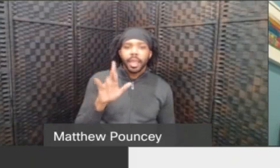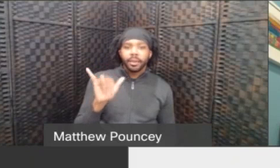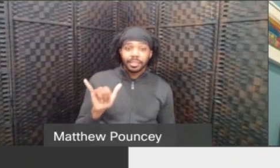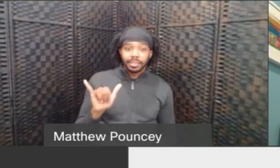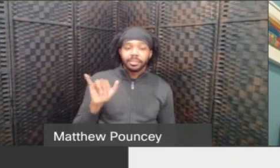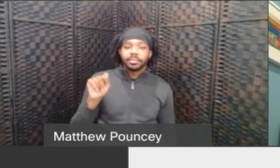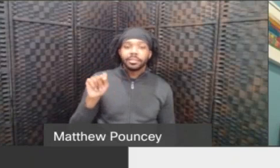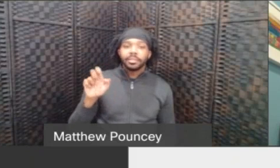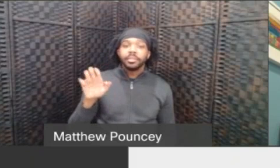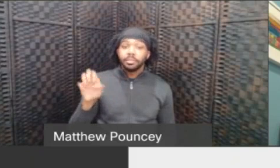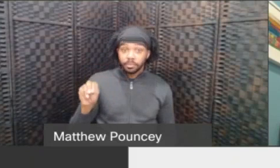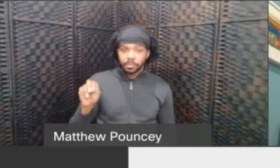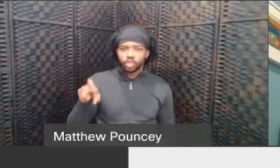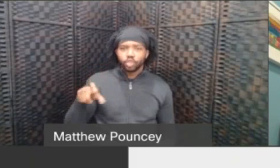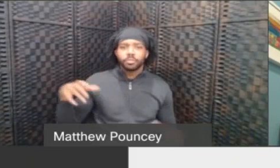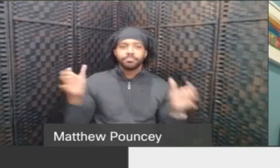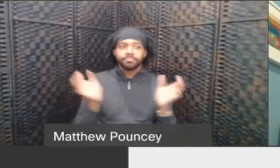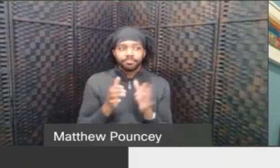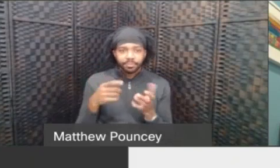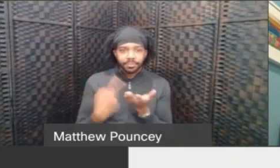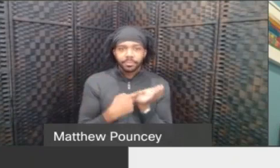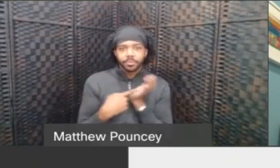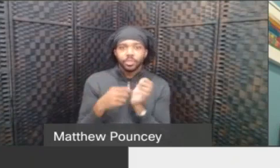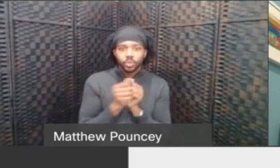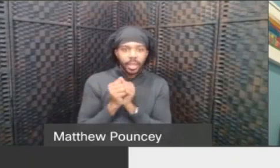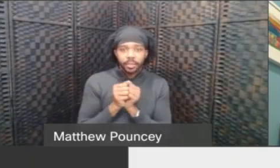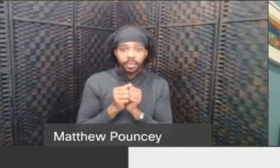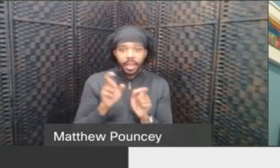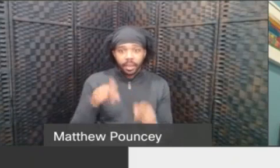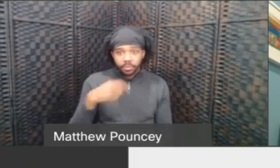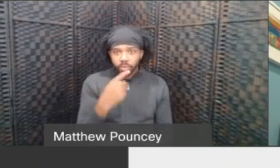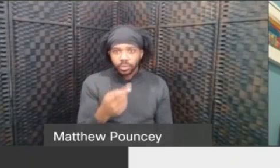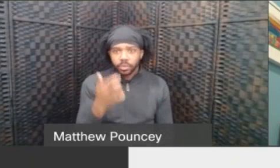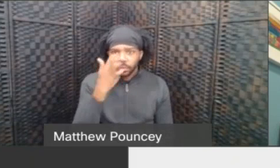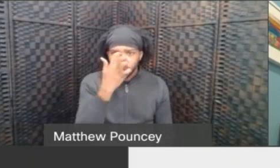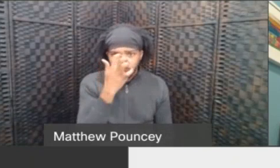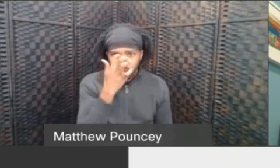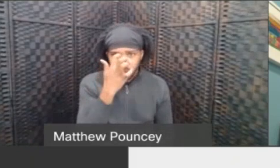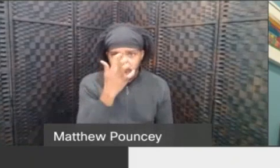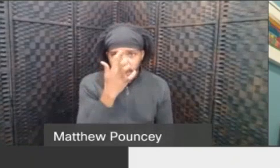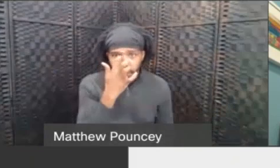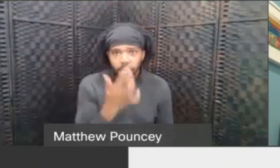for the person. Because I have to tell you, just staying home for, I don't know, 6 weeks perhaps,